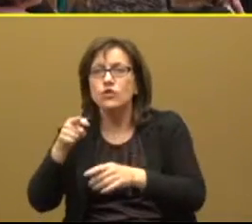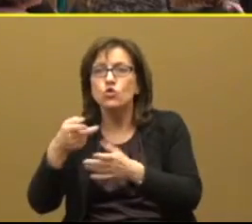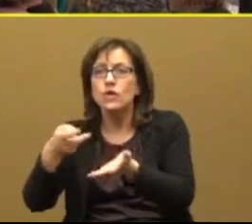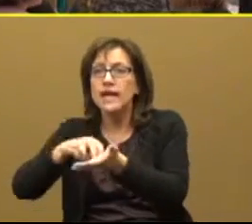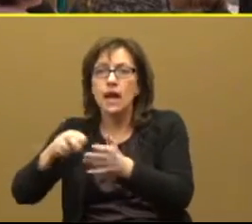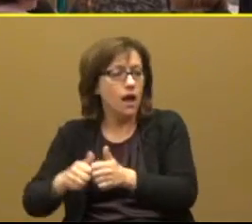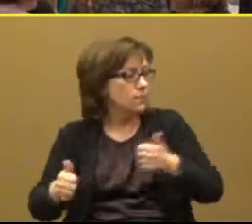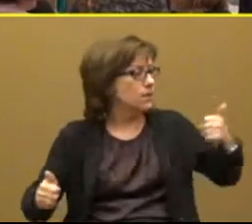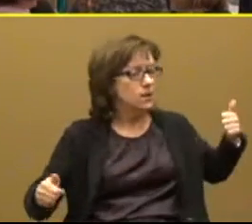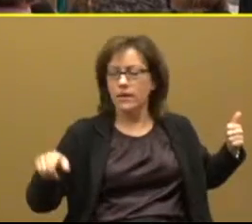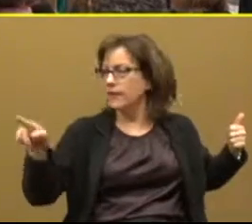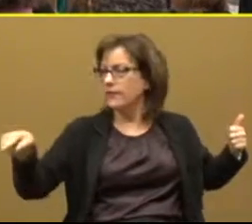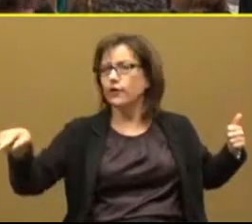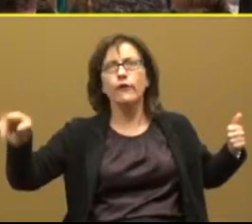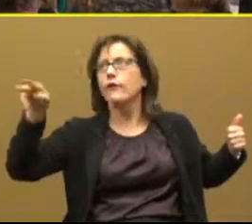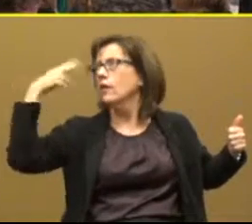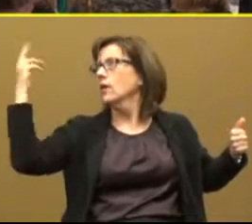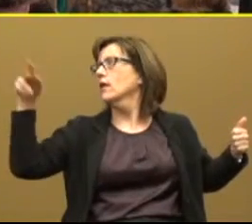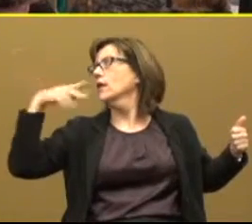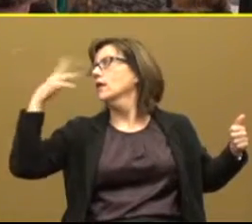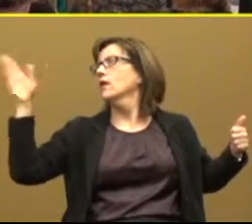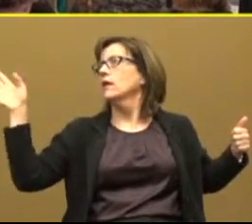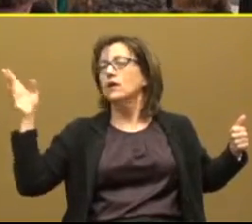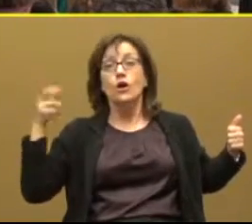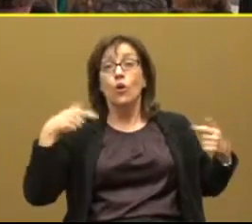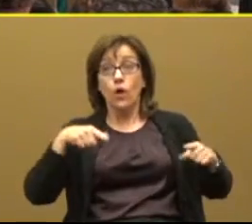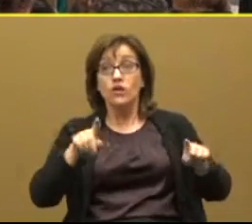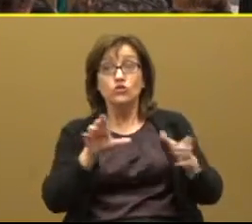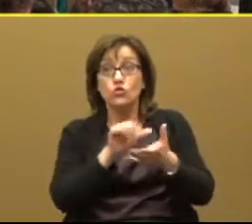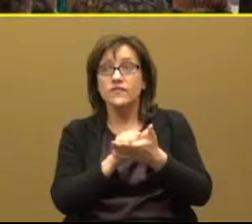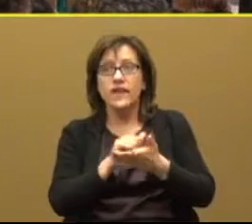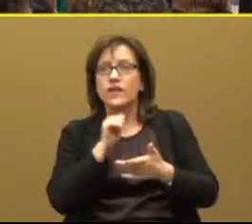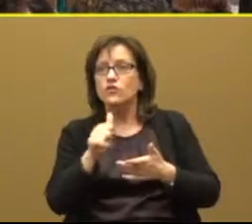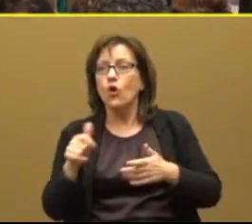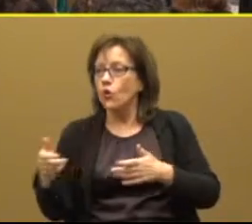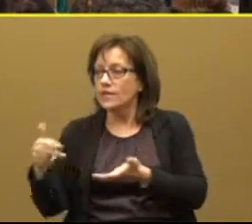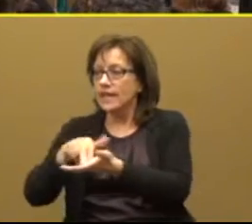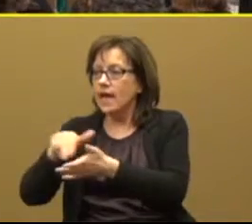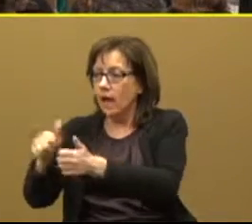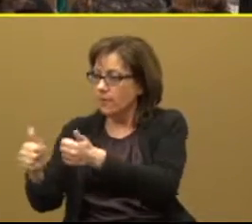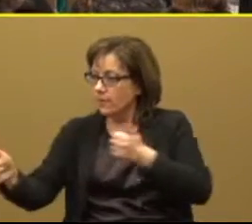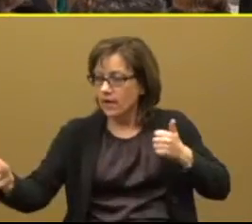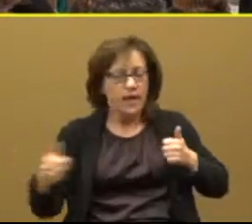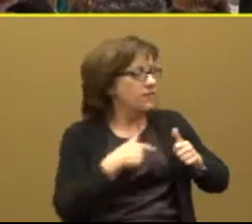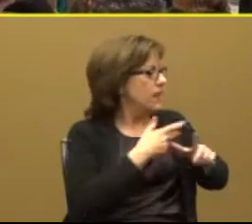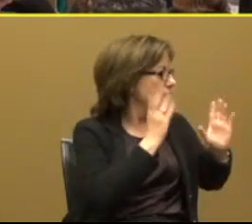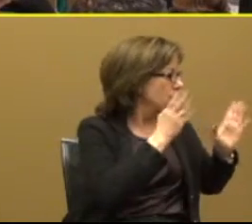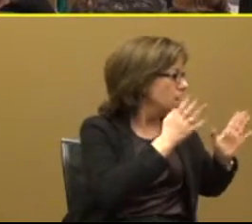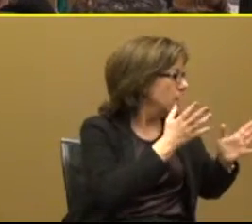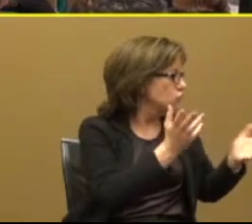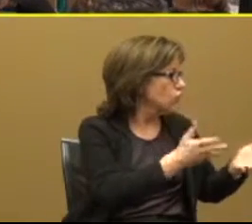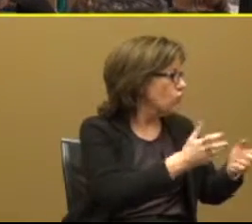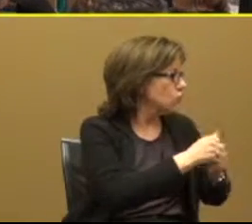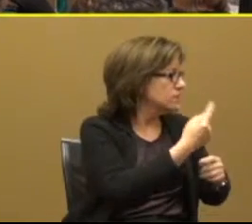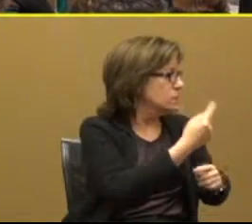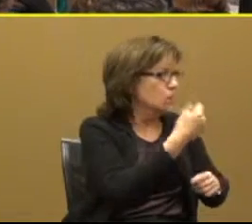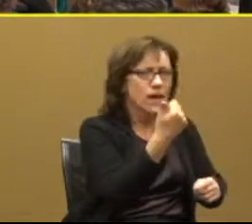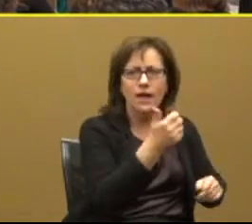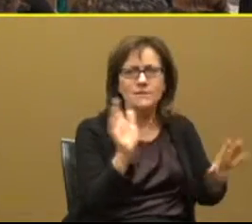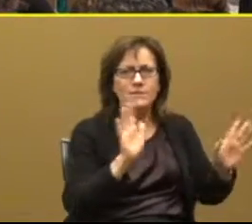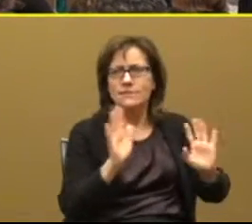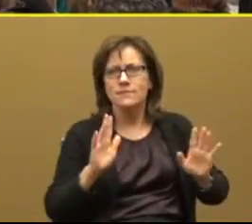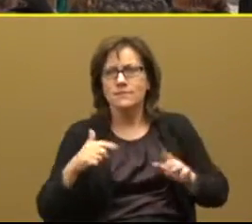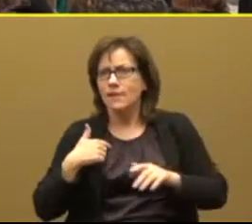your training, don't attend to another student during the training sessions. Okay, so when I'm